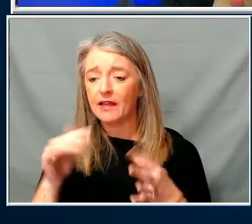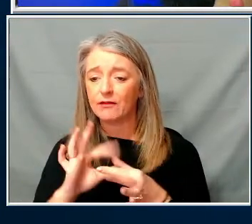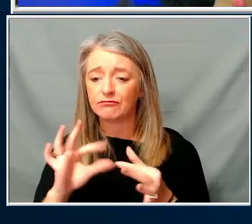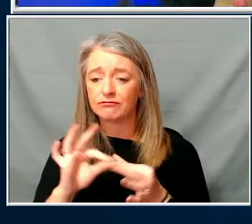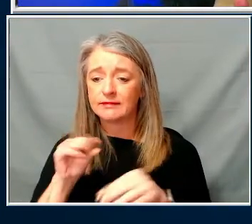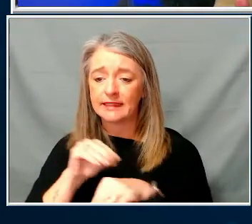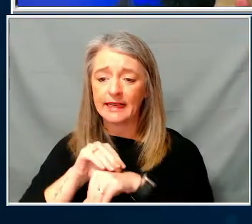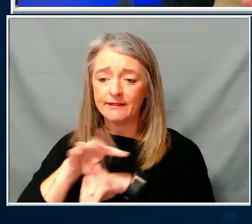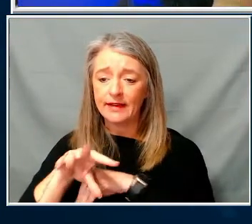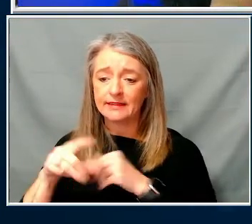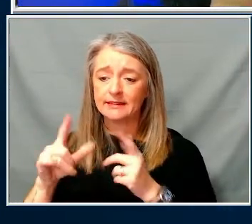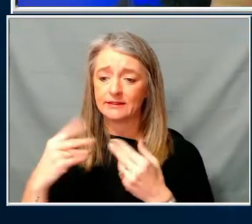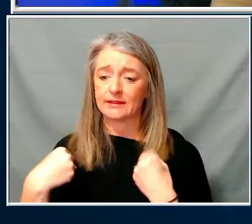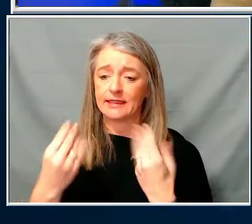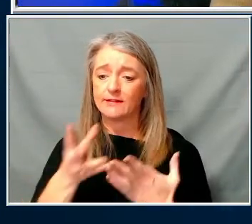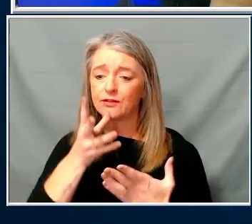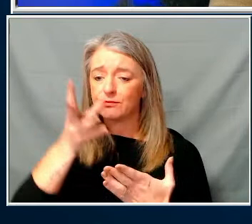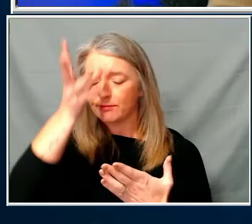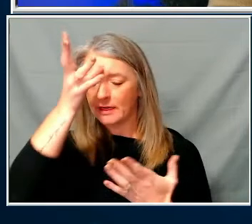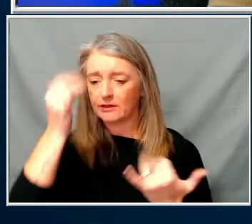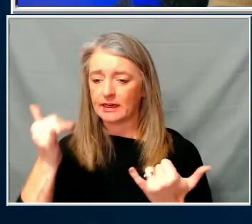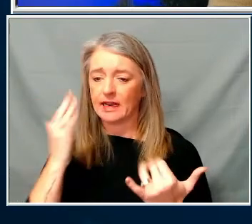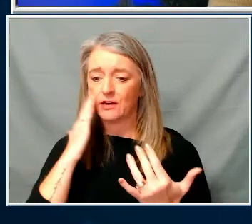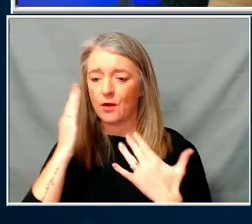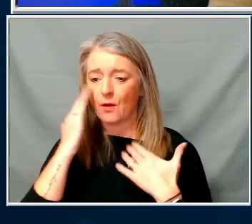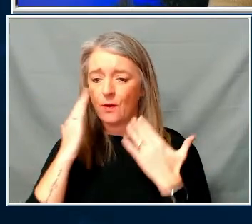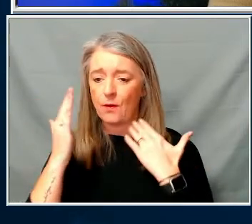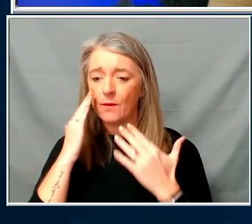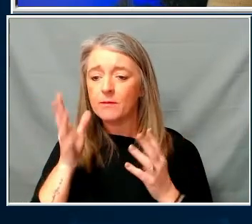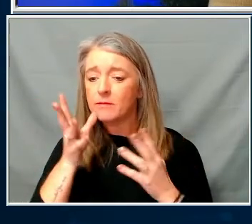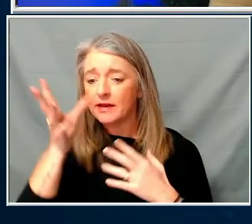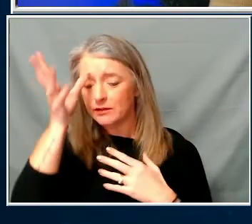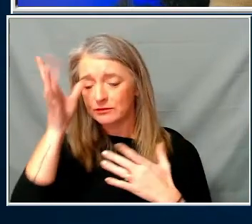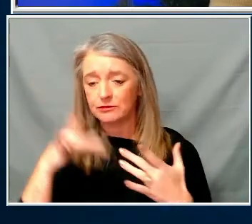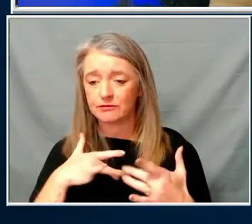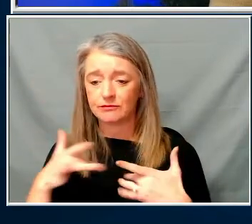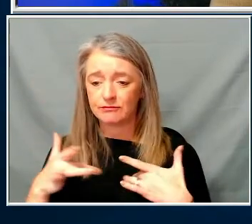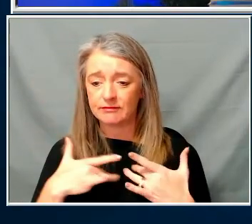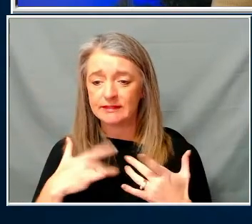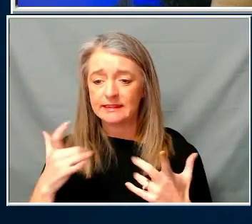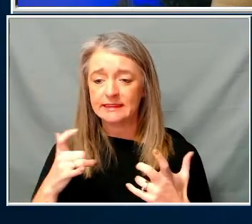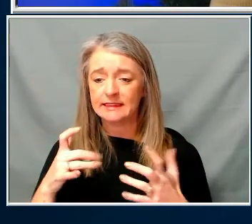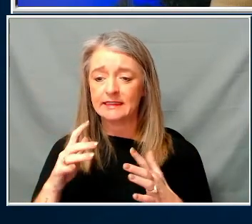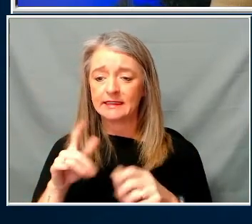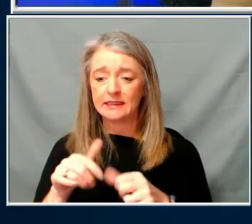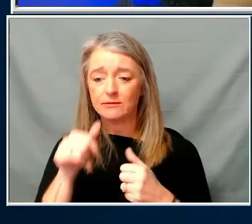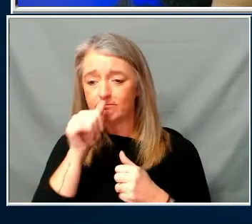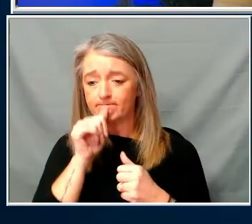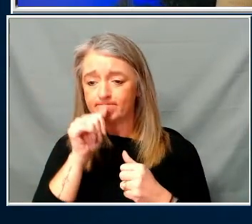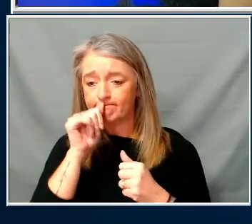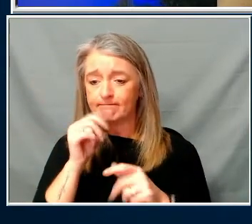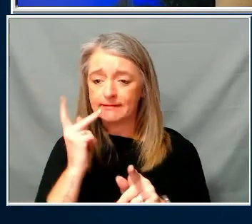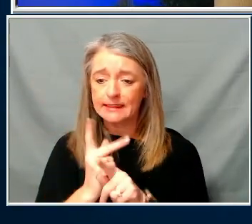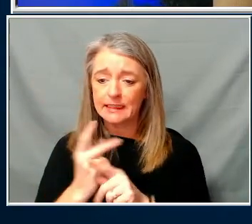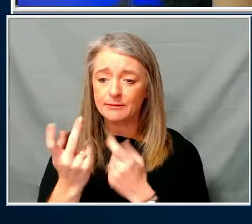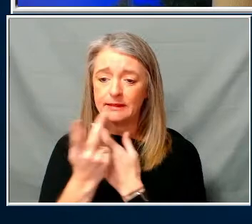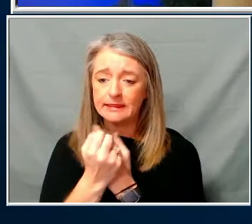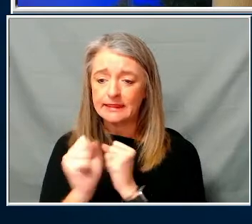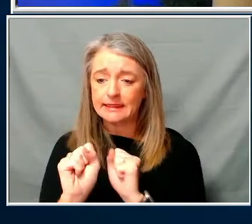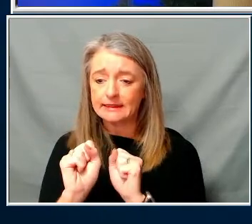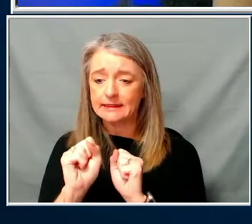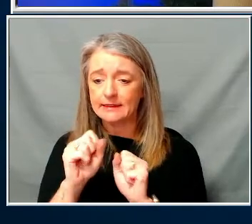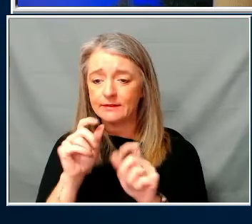give to parents right now? I know they're concerned, but just it sounds like they need to hold on a little longer and try to keep their kids as safe as possible.